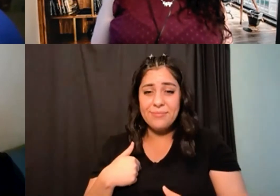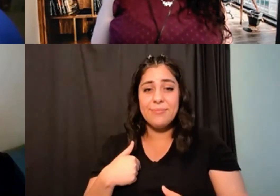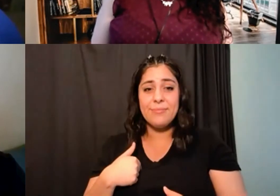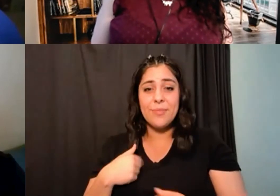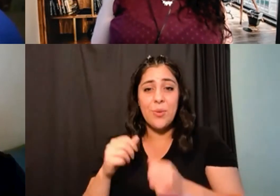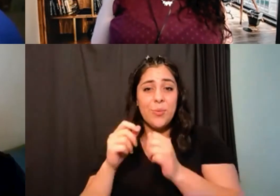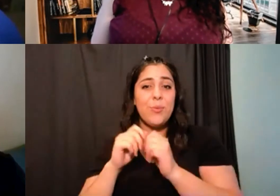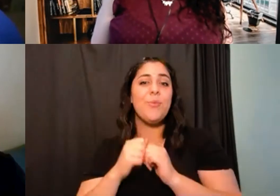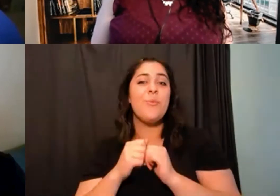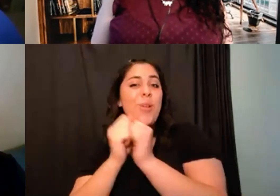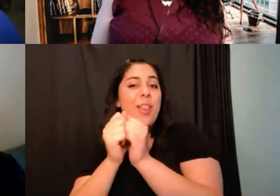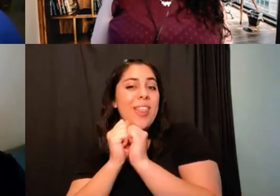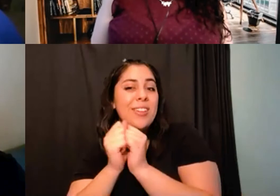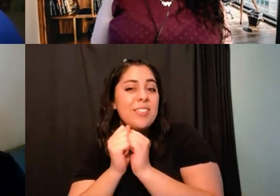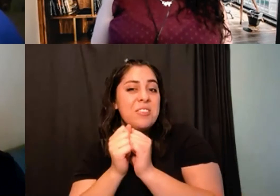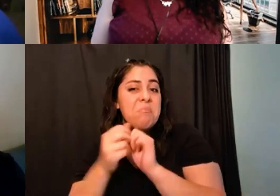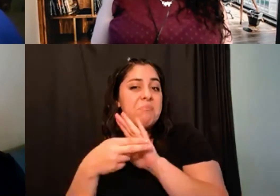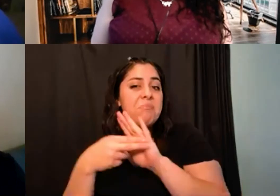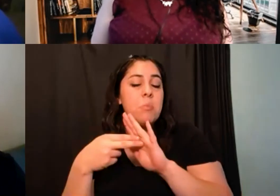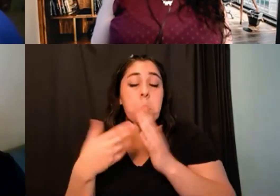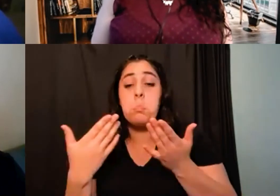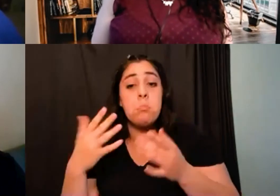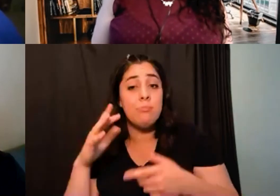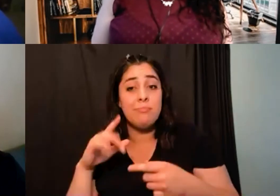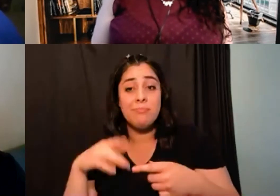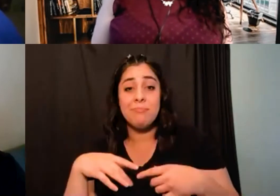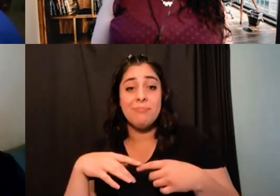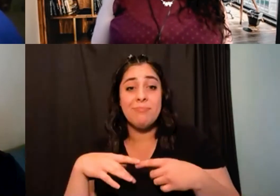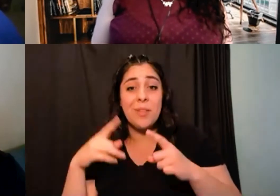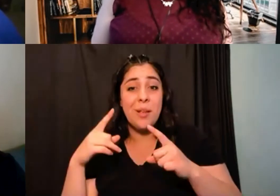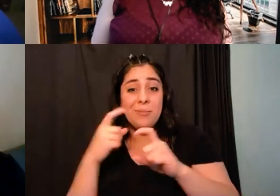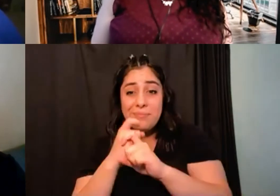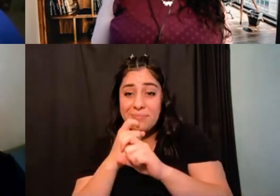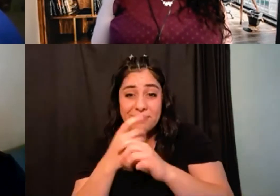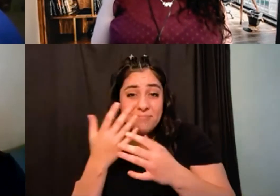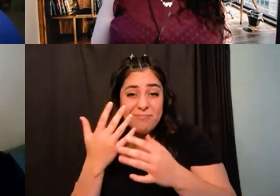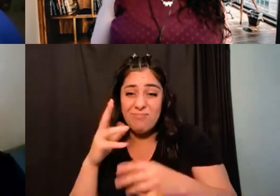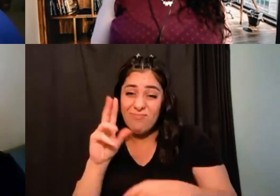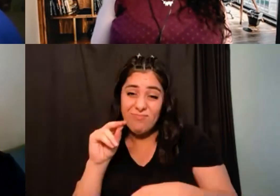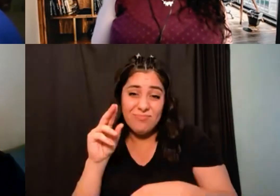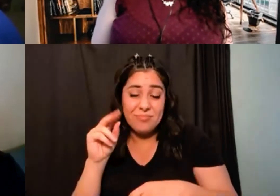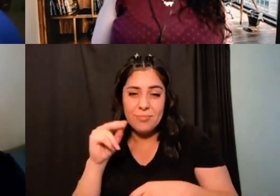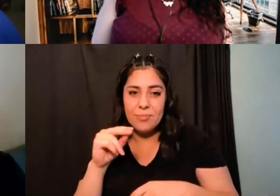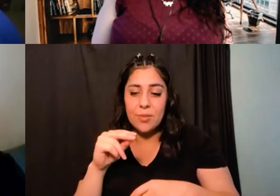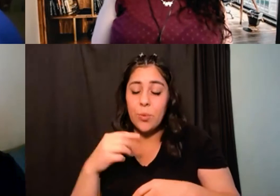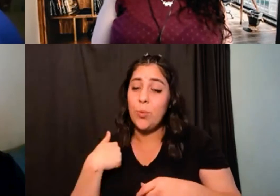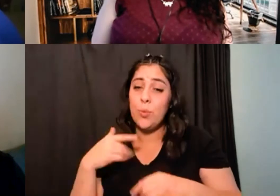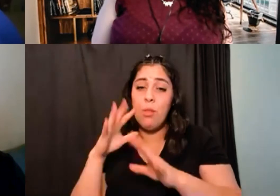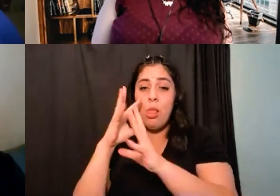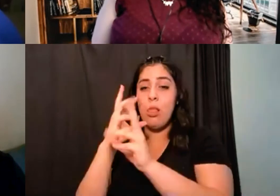Relationship status, never complicated, always engaged and married to the circumference of